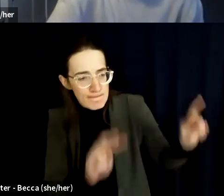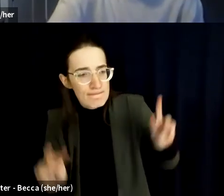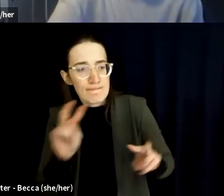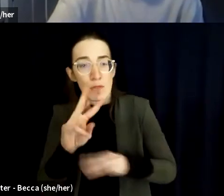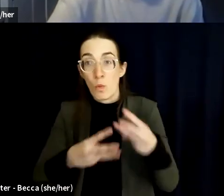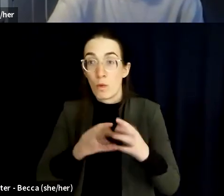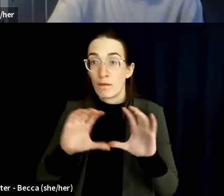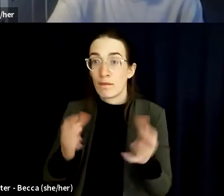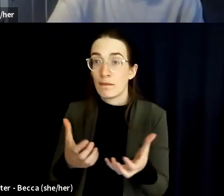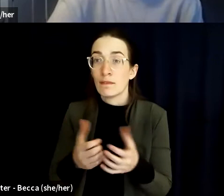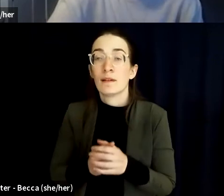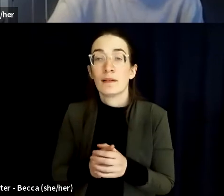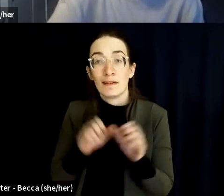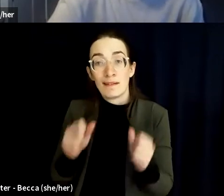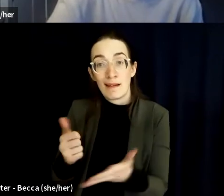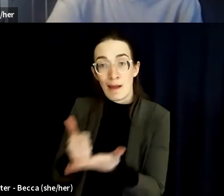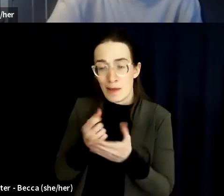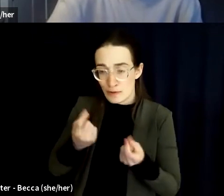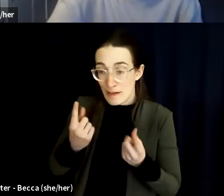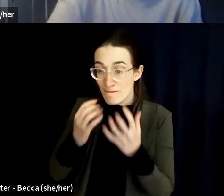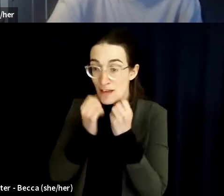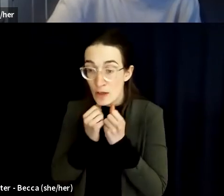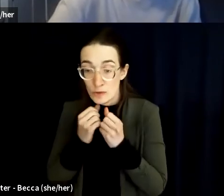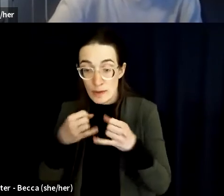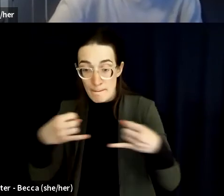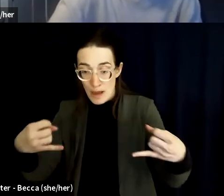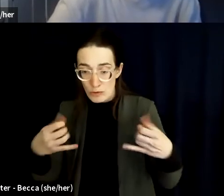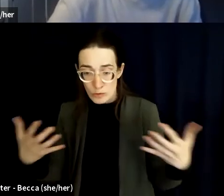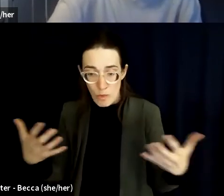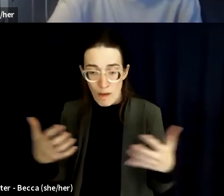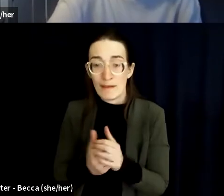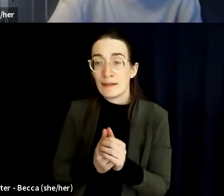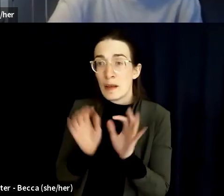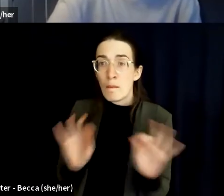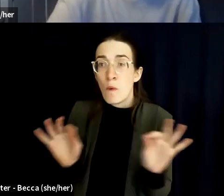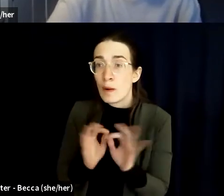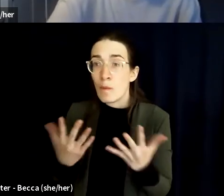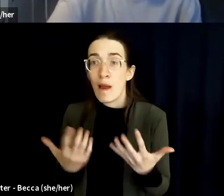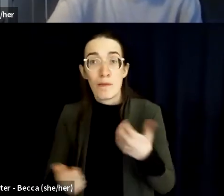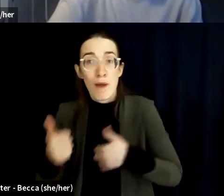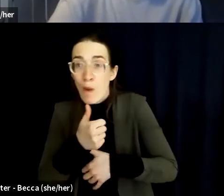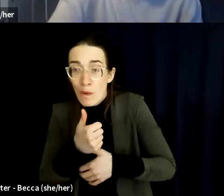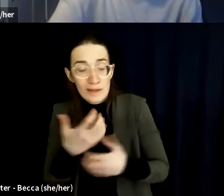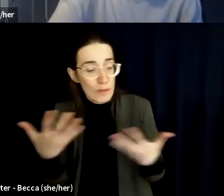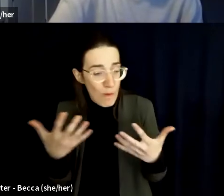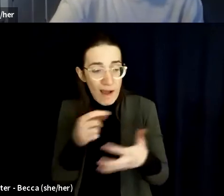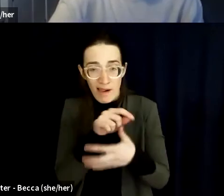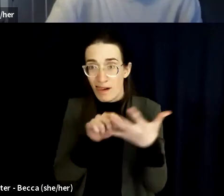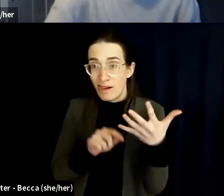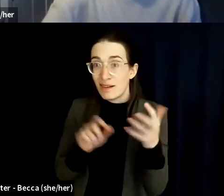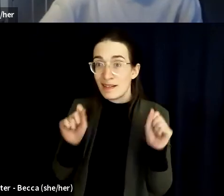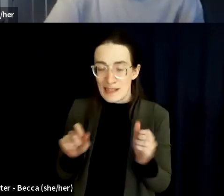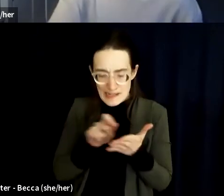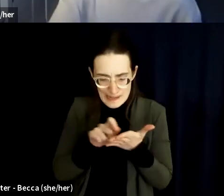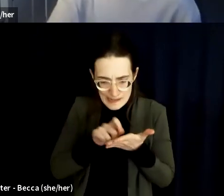can also help you think about what your values and your boundaries are, what's important to you, what are your priorities. And I put